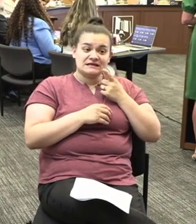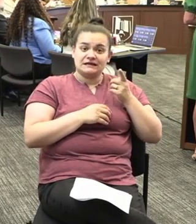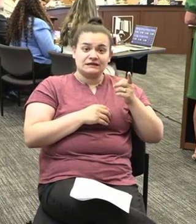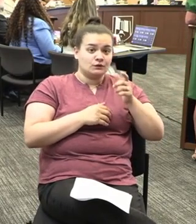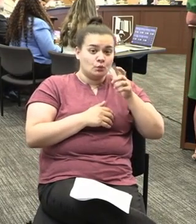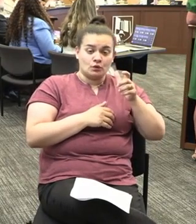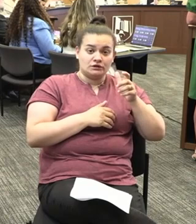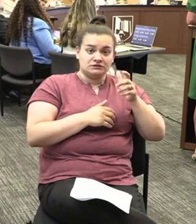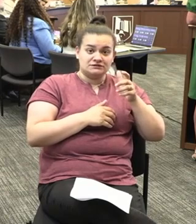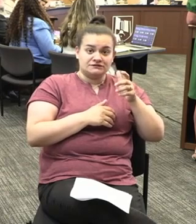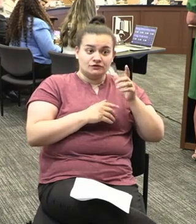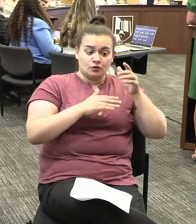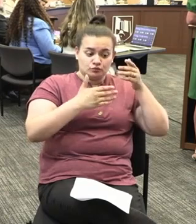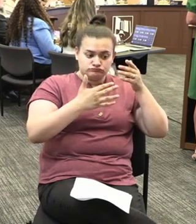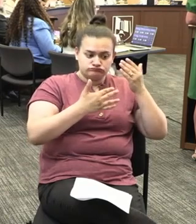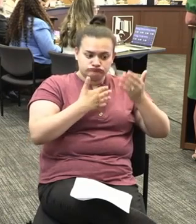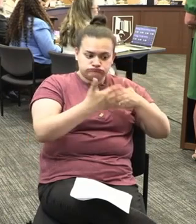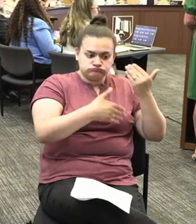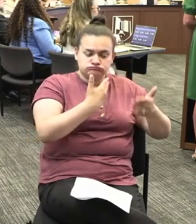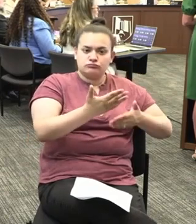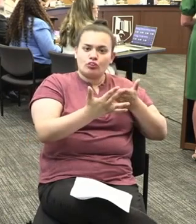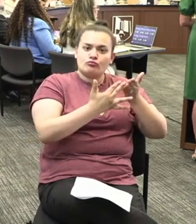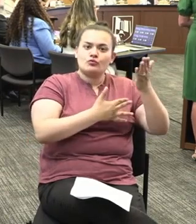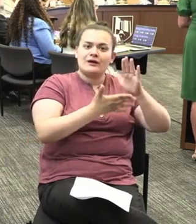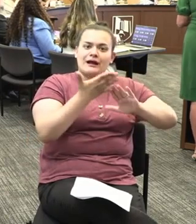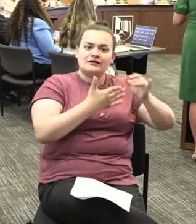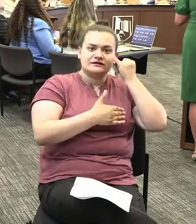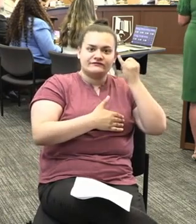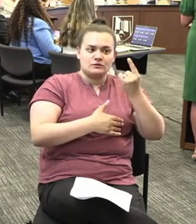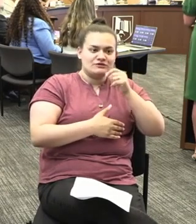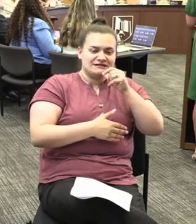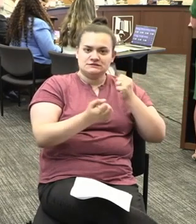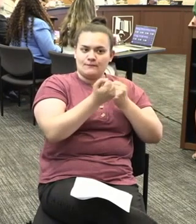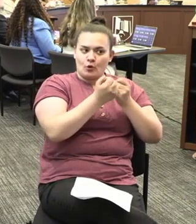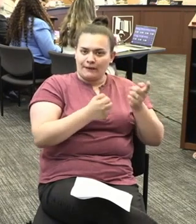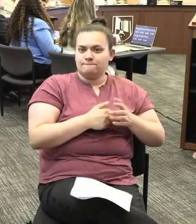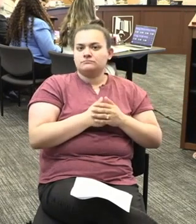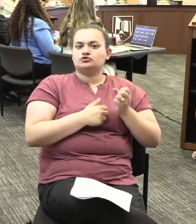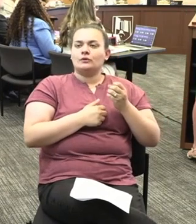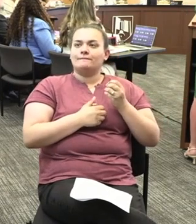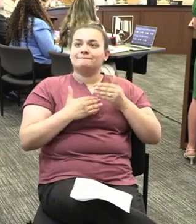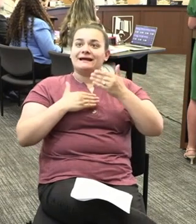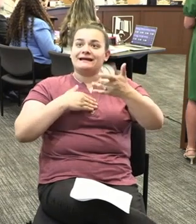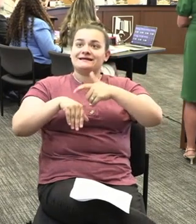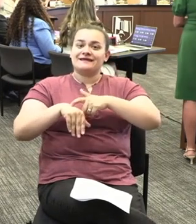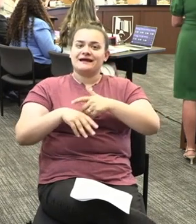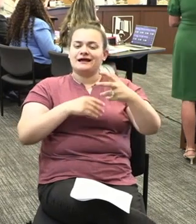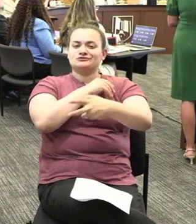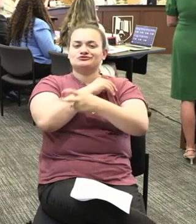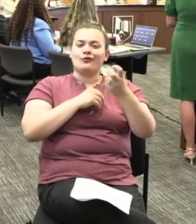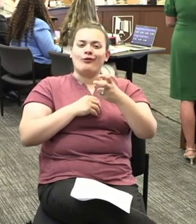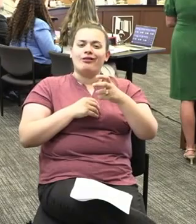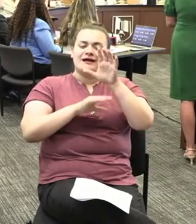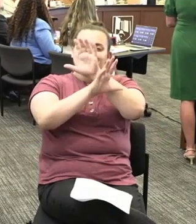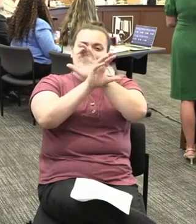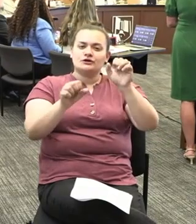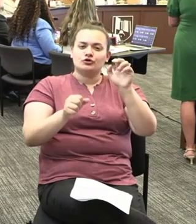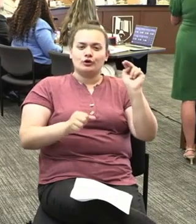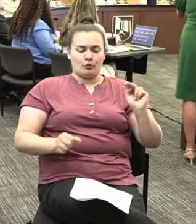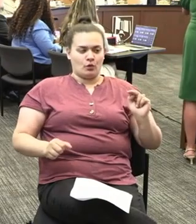went to college if it weren't for somebody supporting him. So my next thing is I stole Dr. Nemuo's Wolves in the Wild.